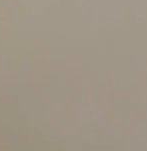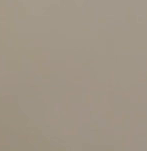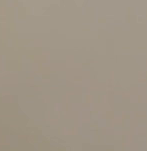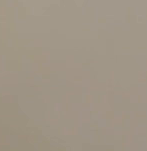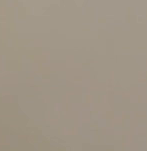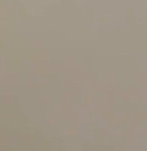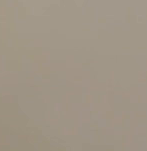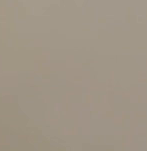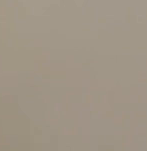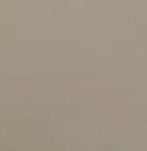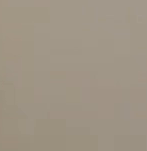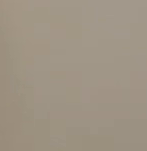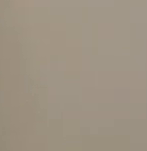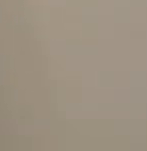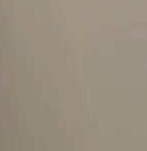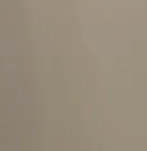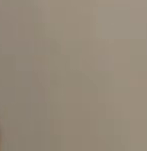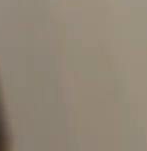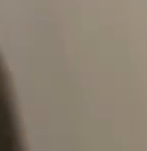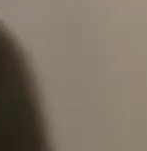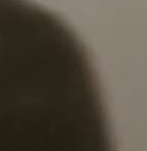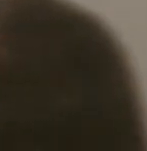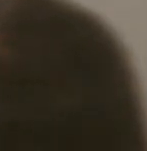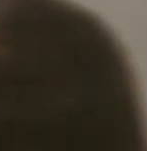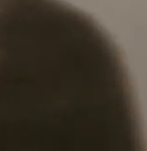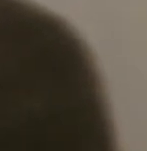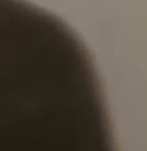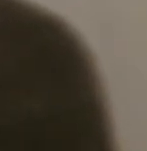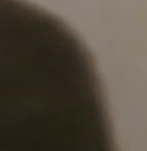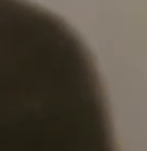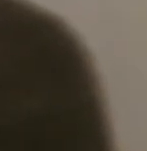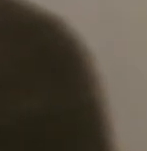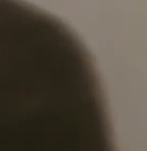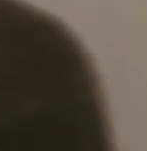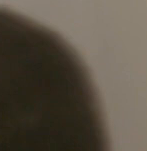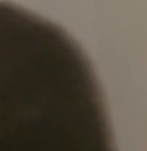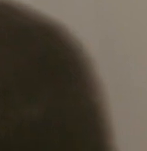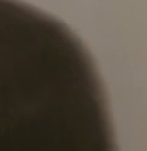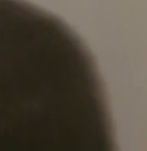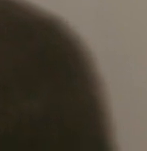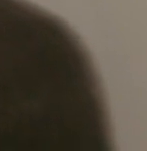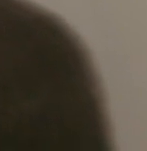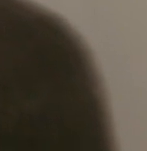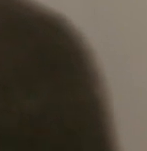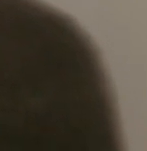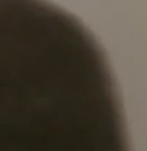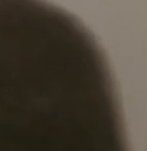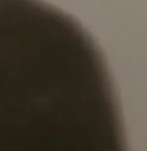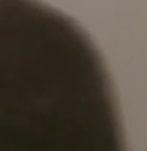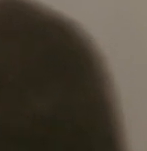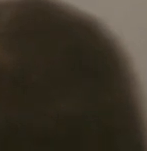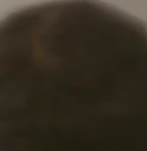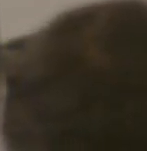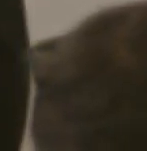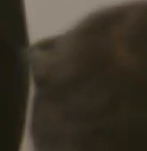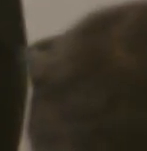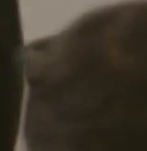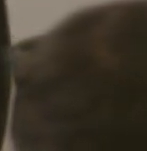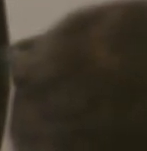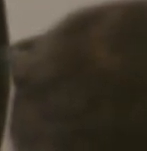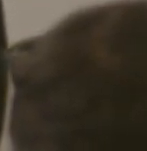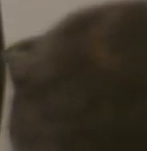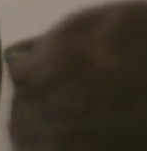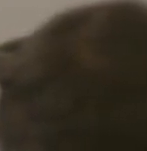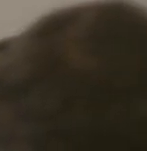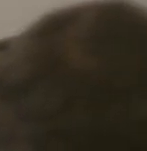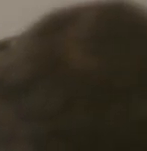hybrid or entirely virtual for reasons that we are all well aware. We want to welcome you all who are joining in person today and online as